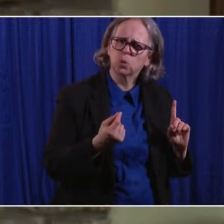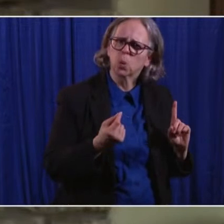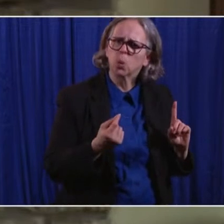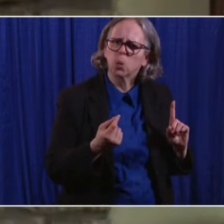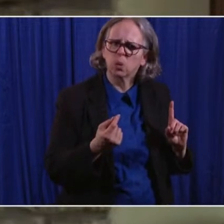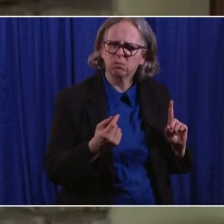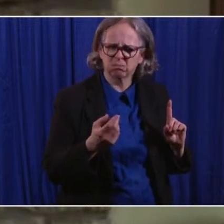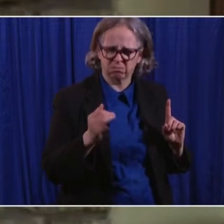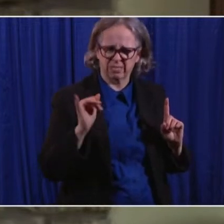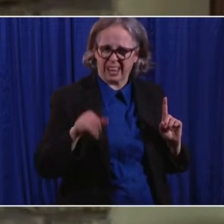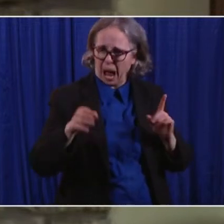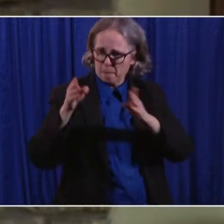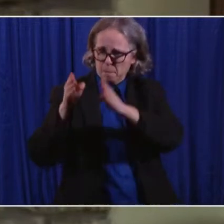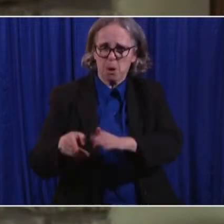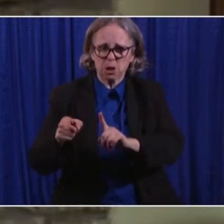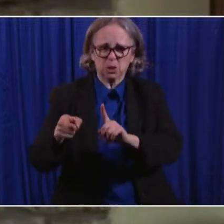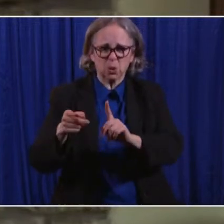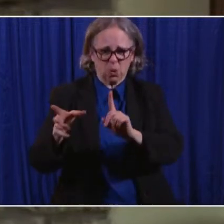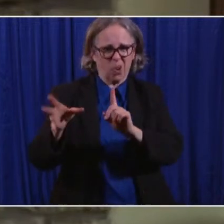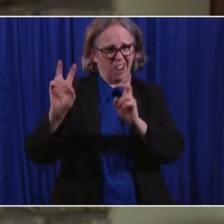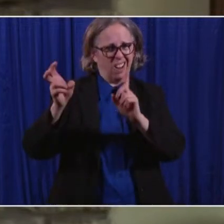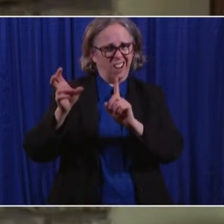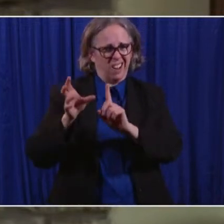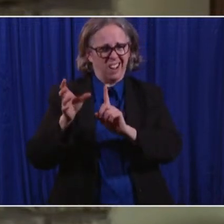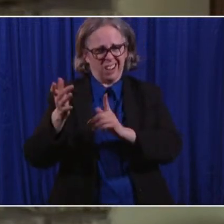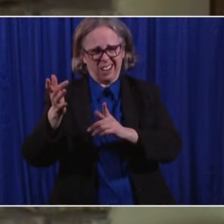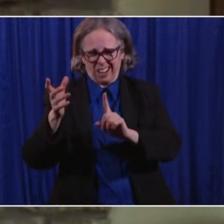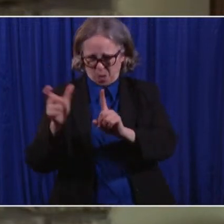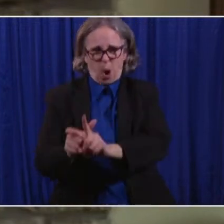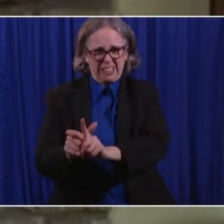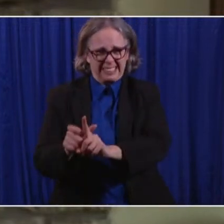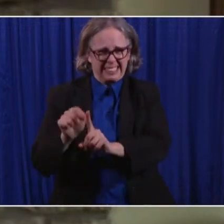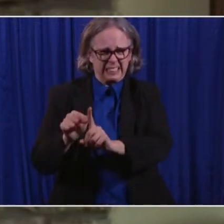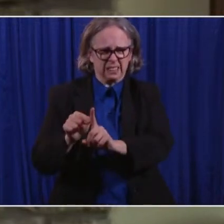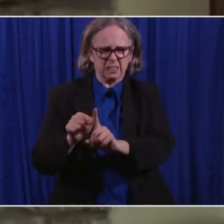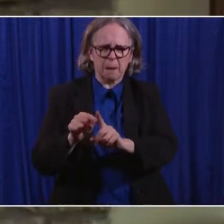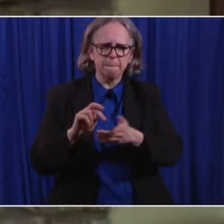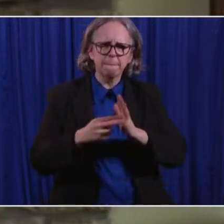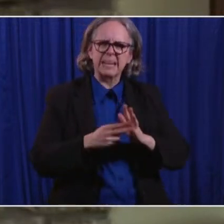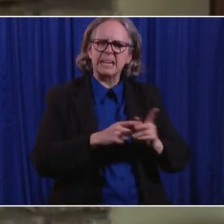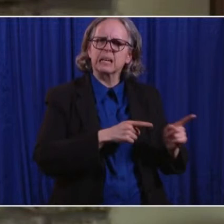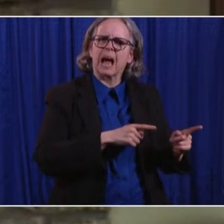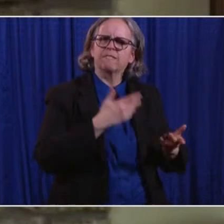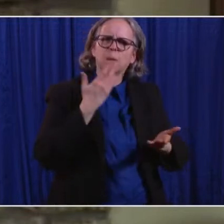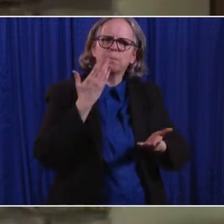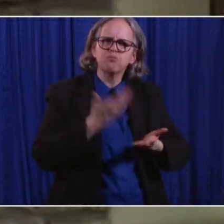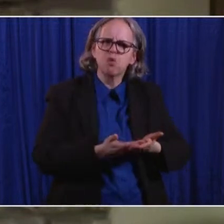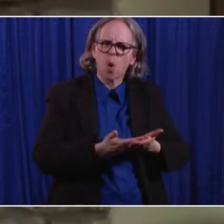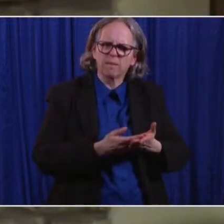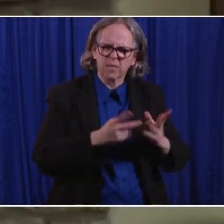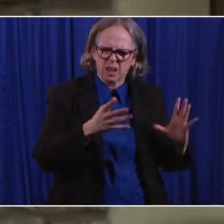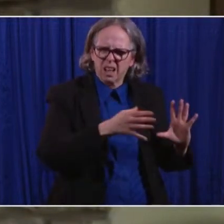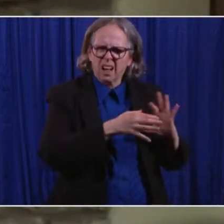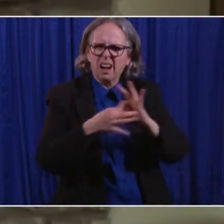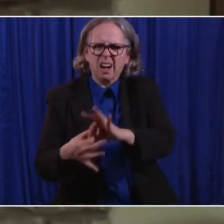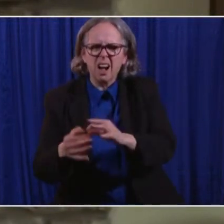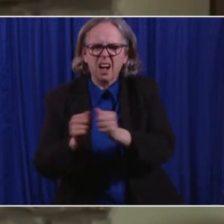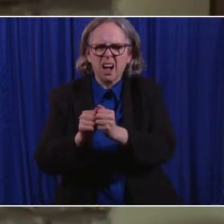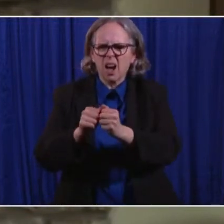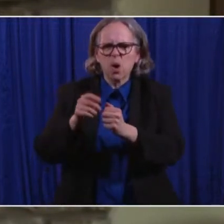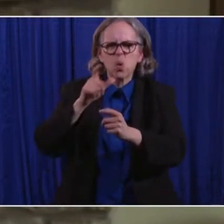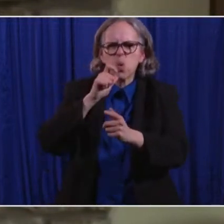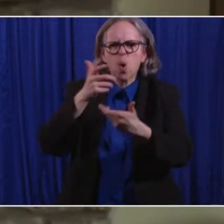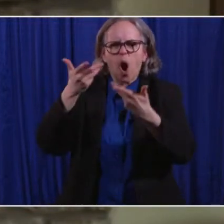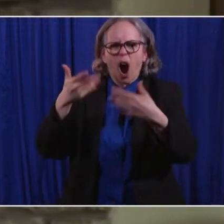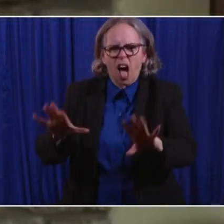who is going to be quarantined has come into direct contact with someone who has been medically diagnosed